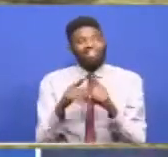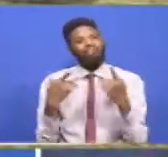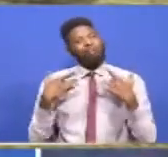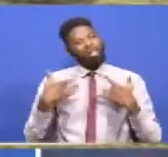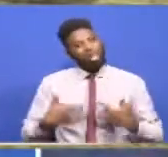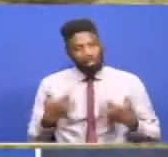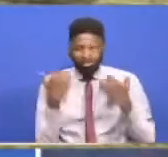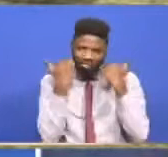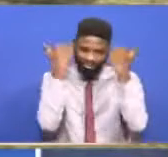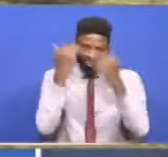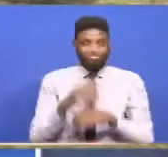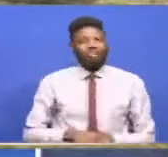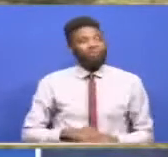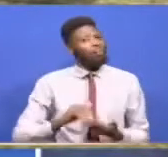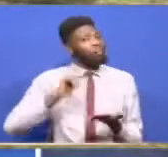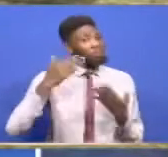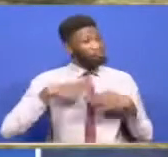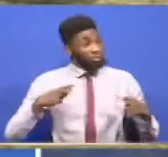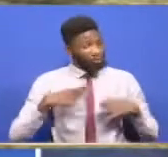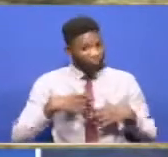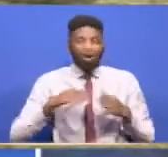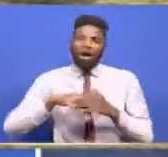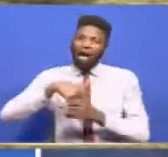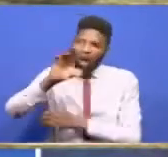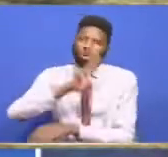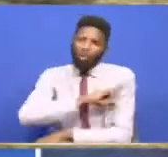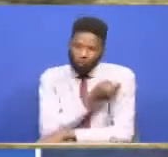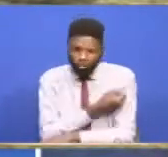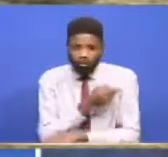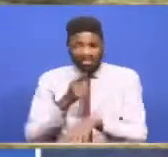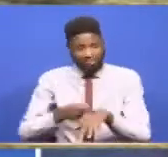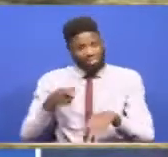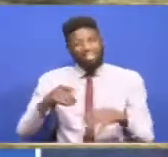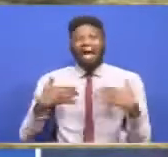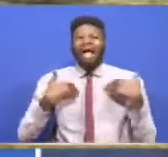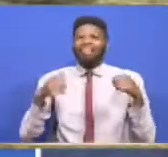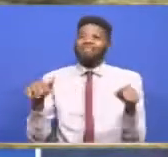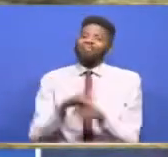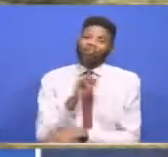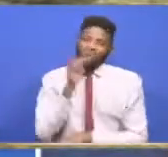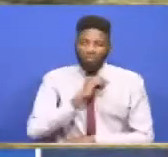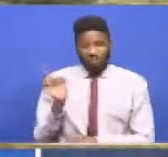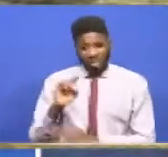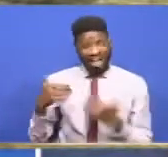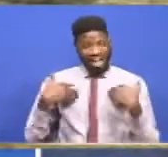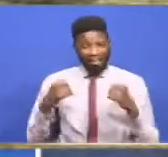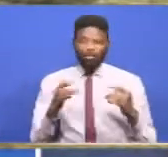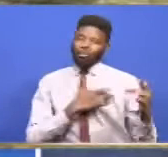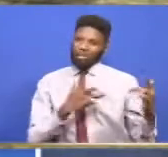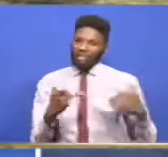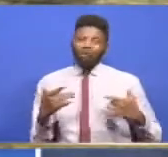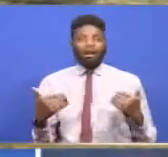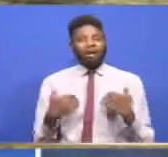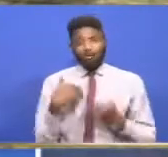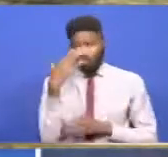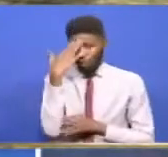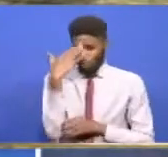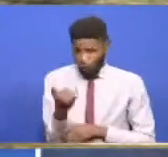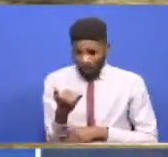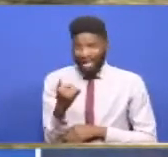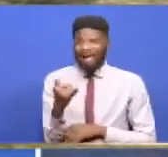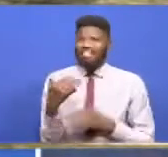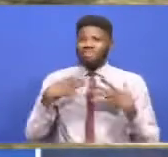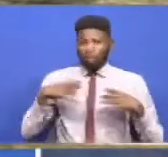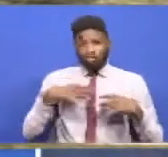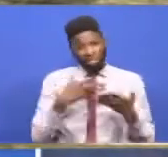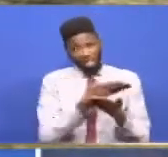continue to be discharged from the hospital after making full recovery, the Ministry of Health is still concerned following the stigmatization that